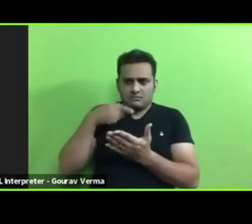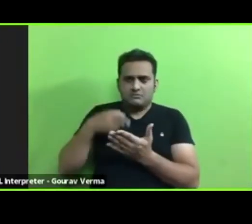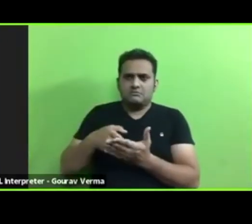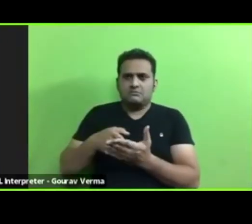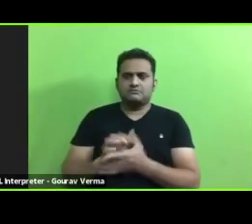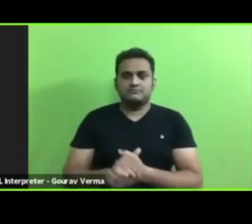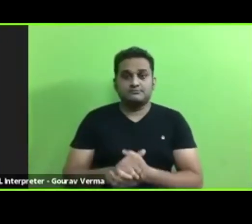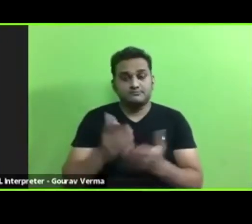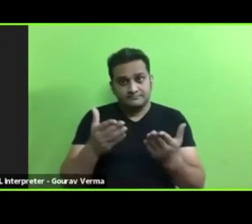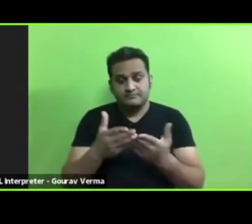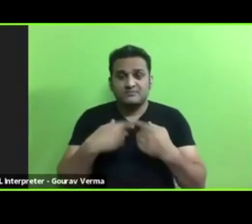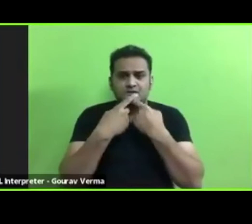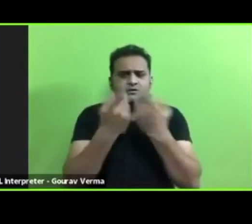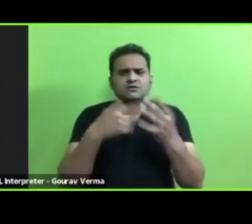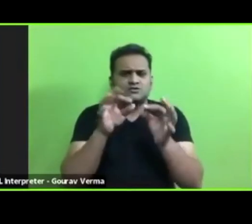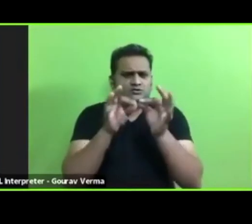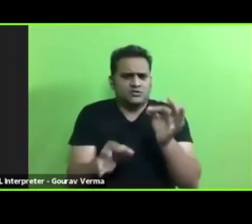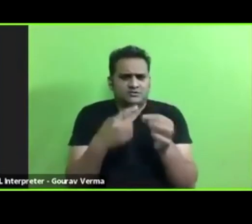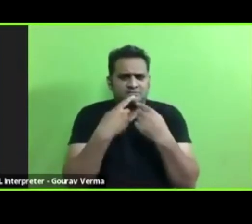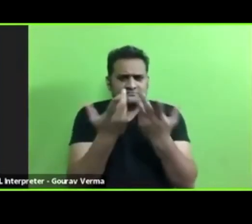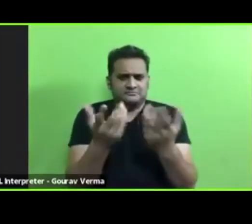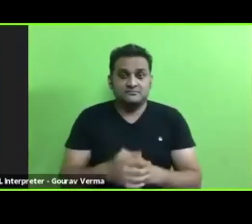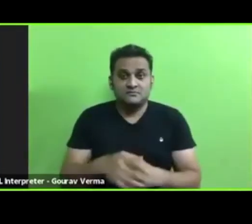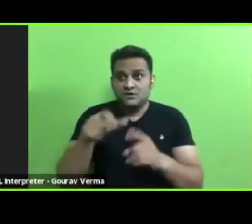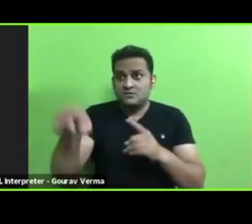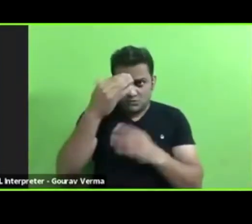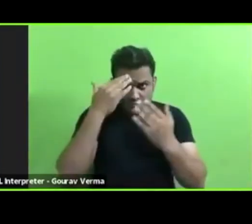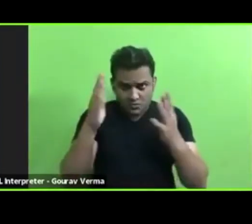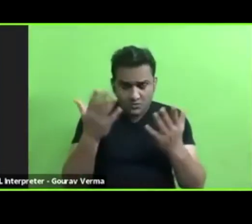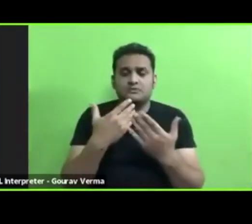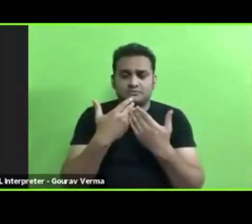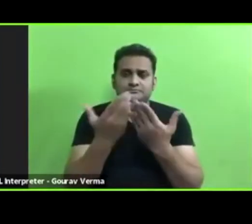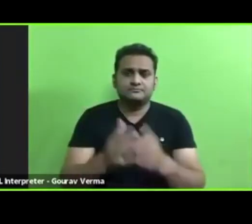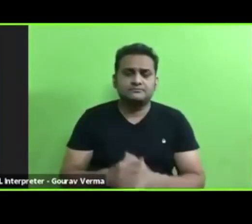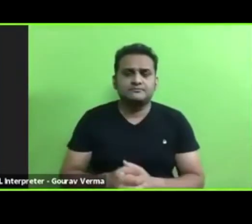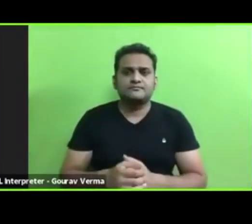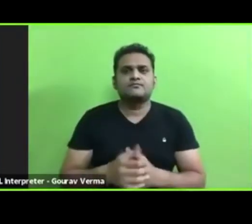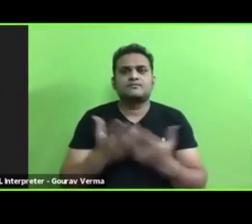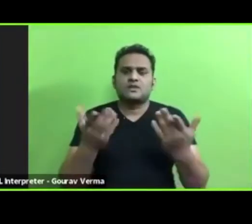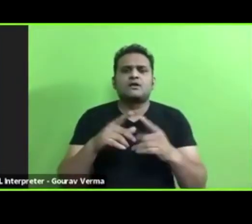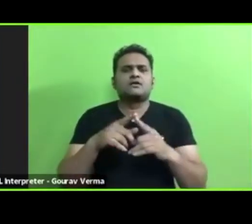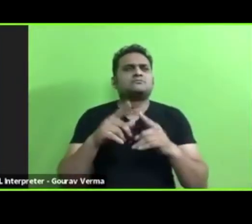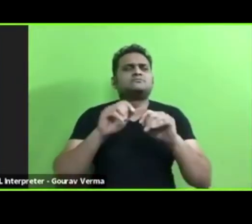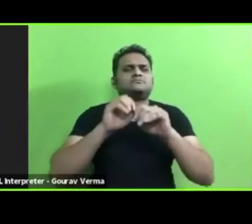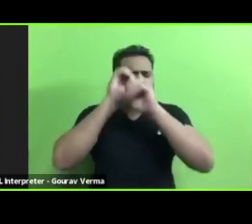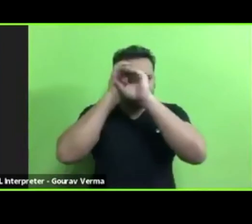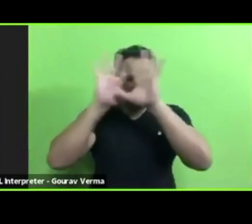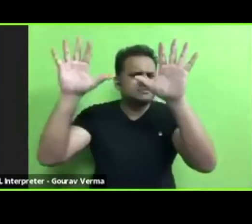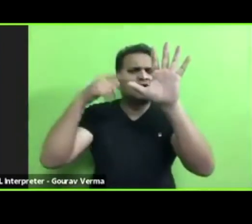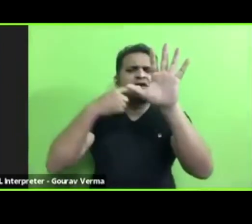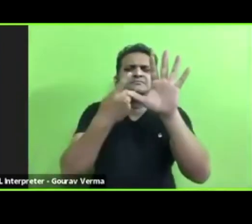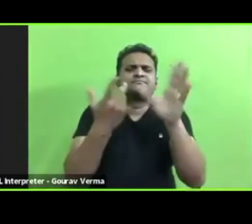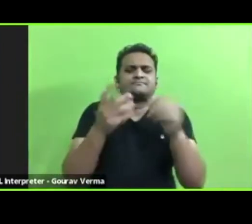I'm also going to tell you a story of people you don't know. To give you a landscape, the